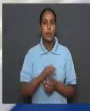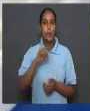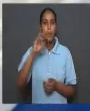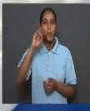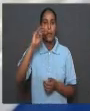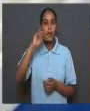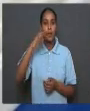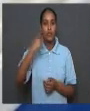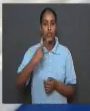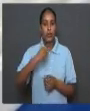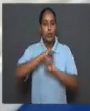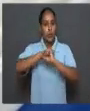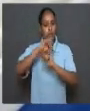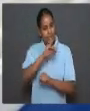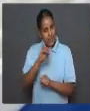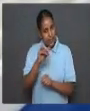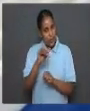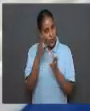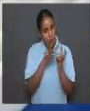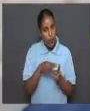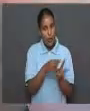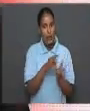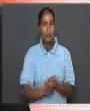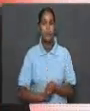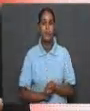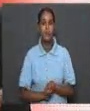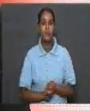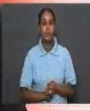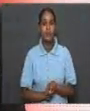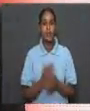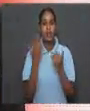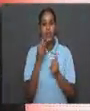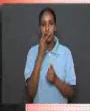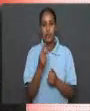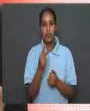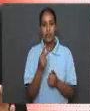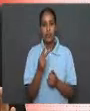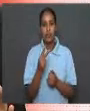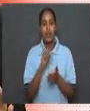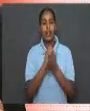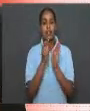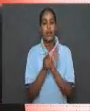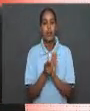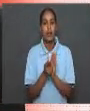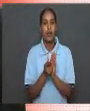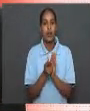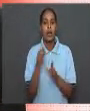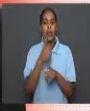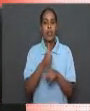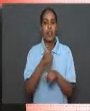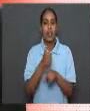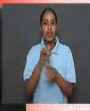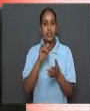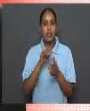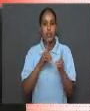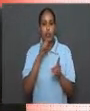Magnesium is protected in the same way. Let us look at an example of a metal that